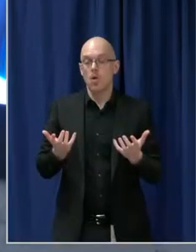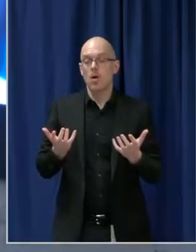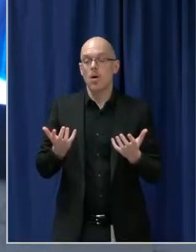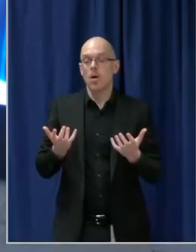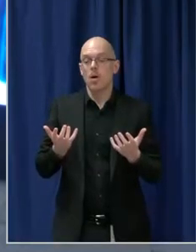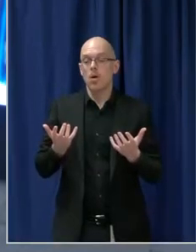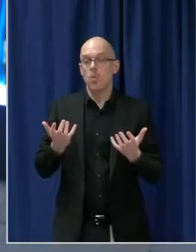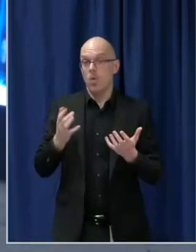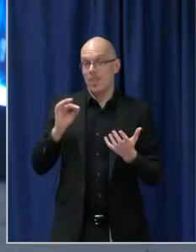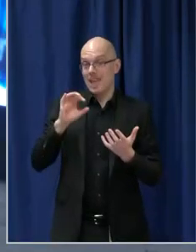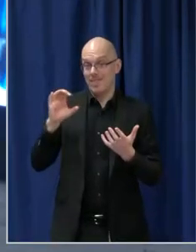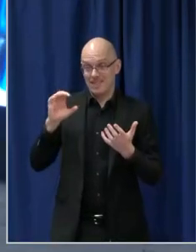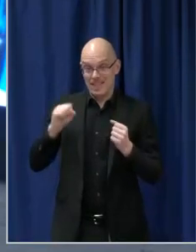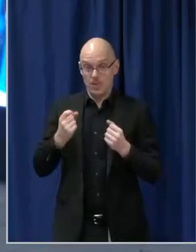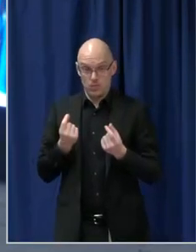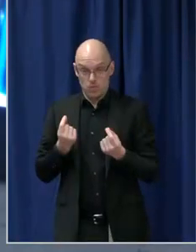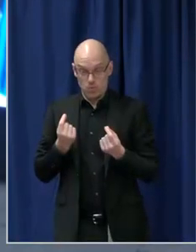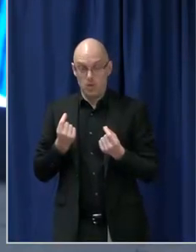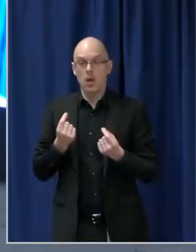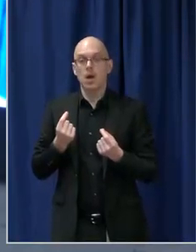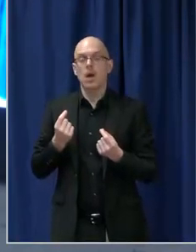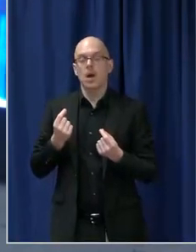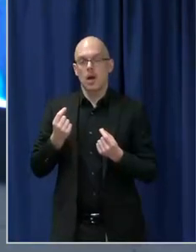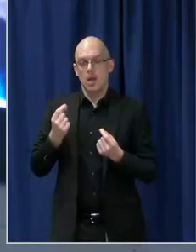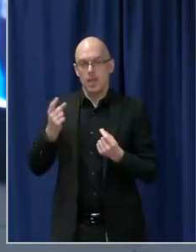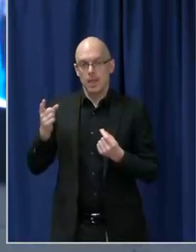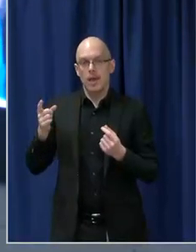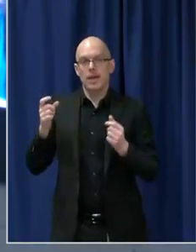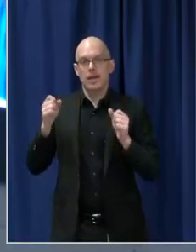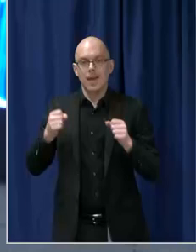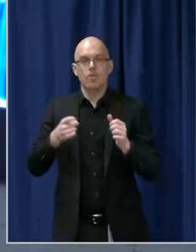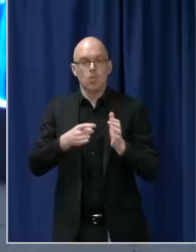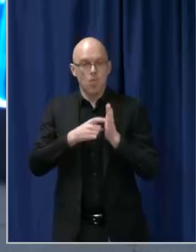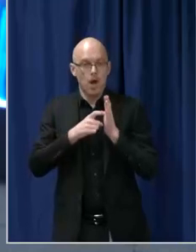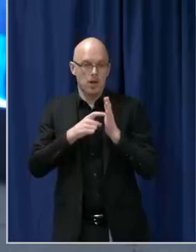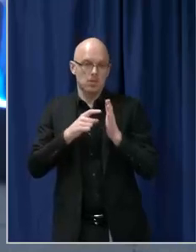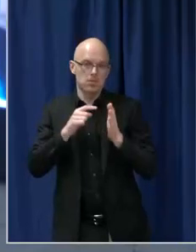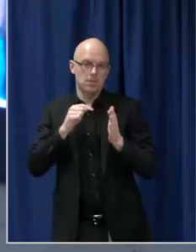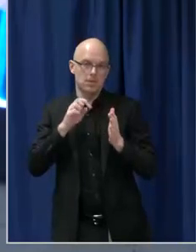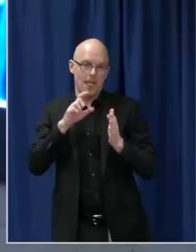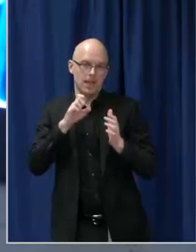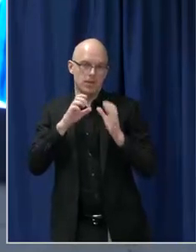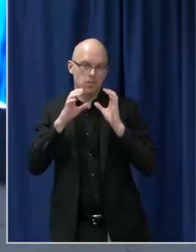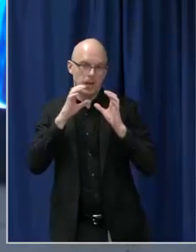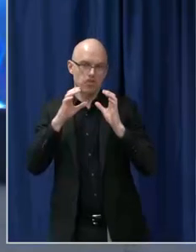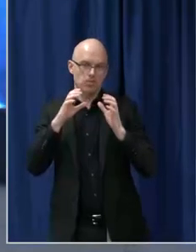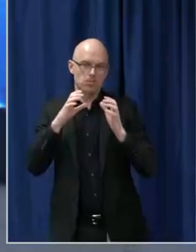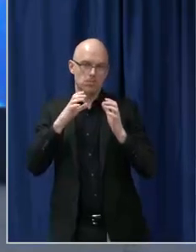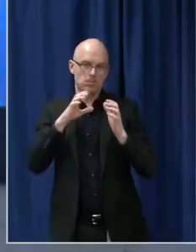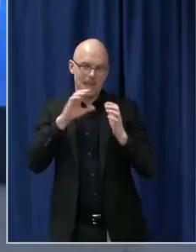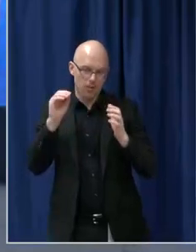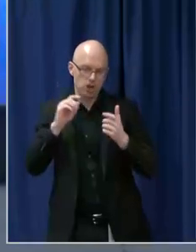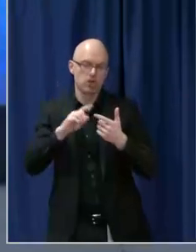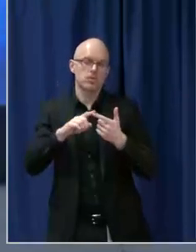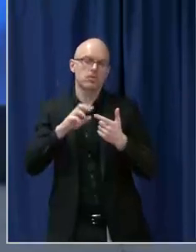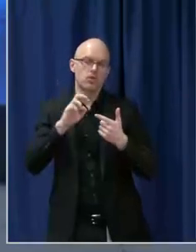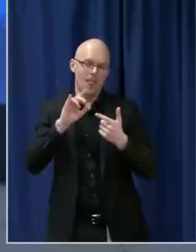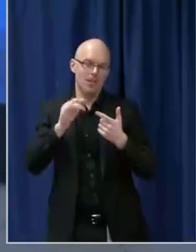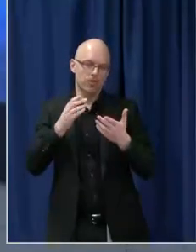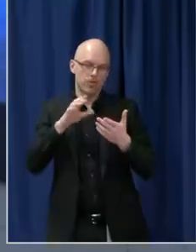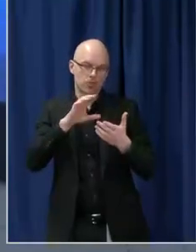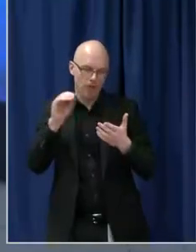what the FCC can do is to require telecommunications carriers, relay service providers, and VoIP providers